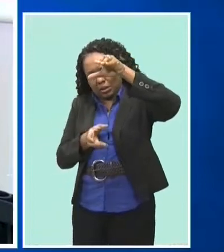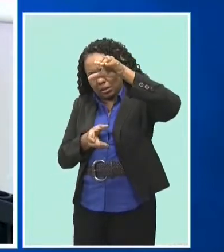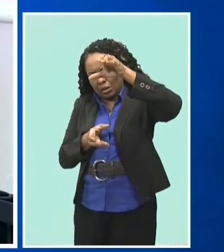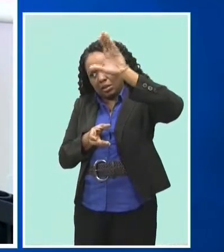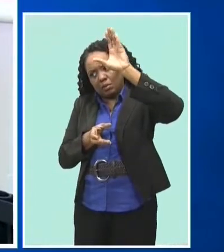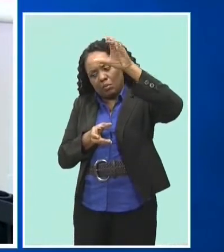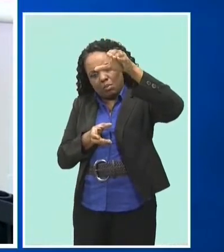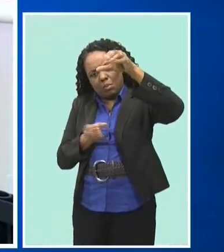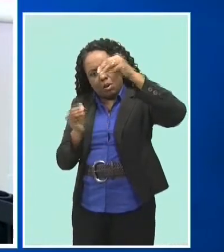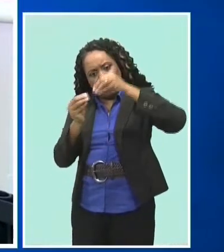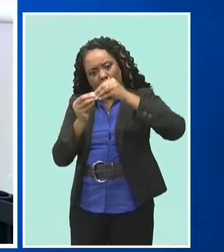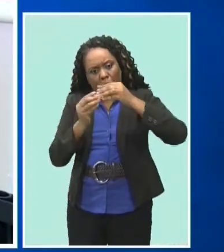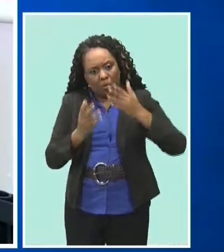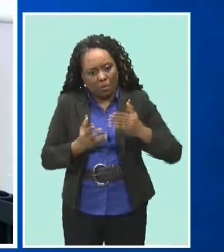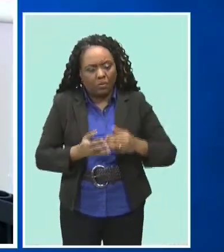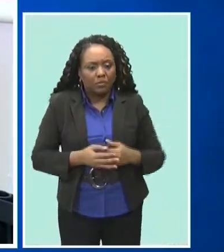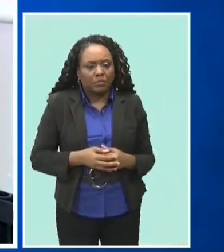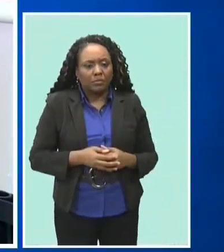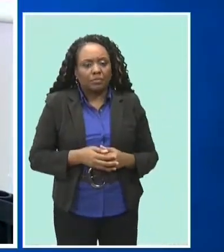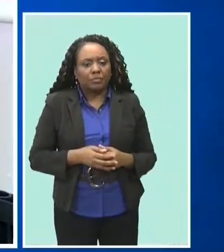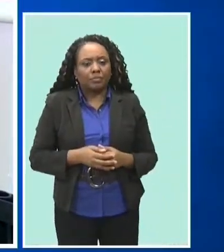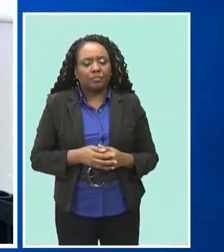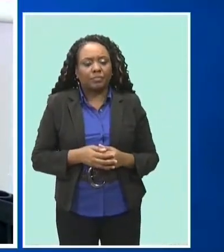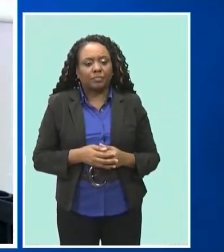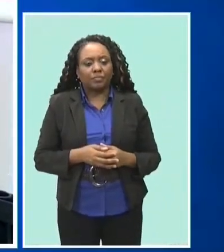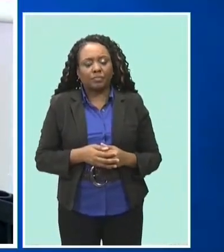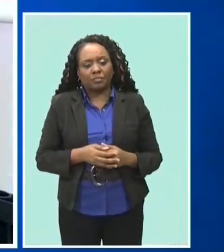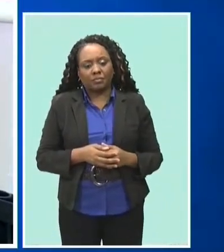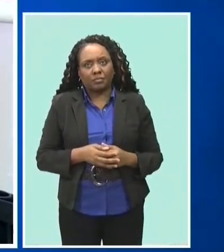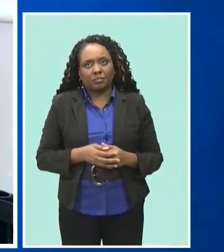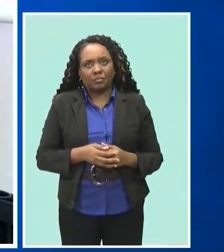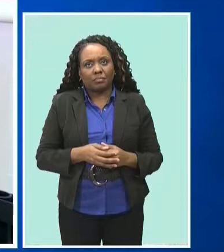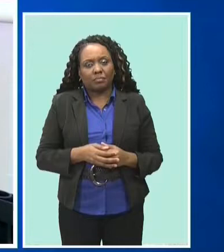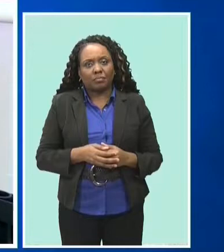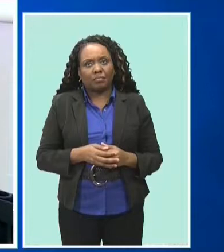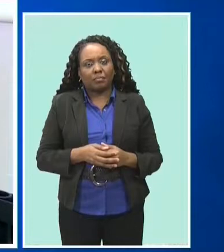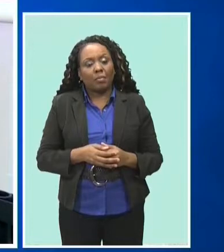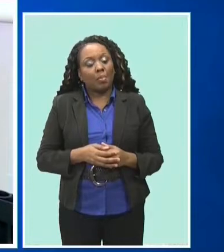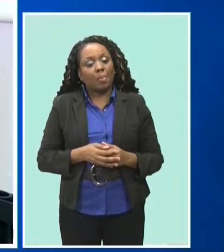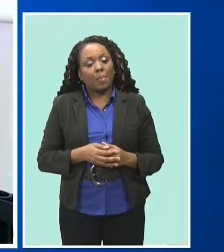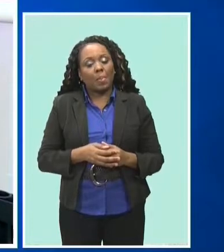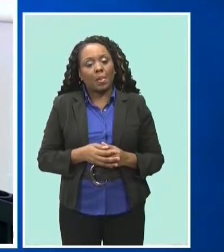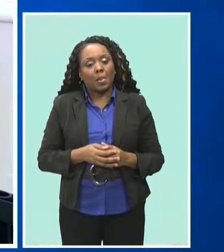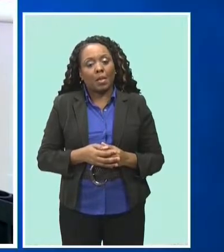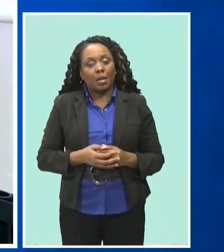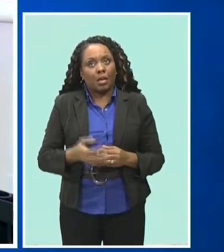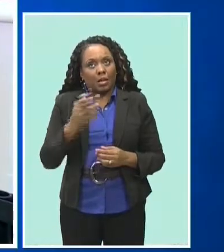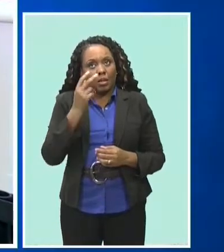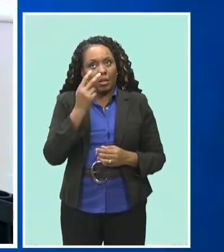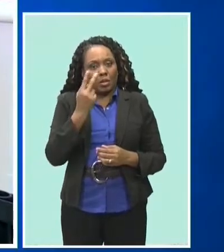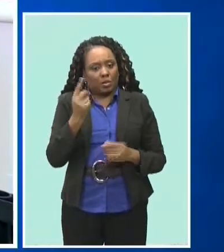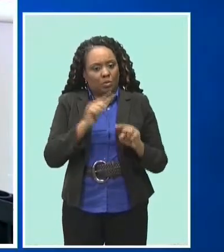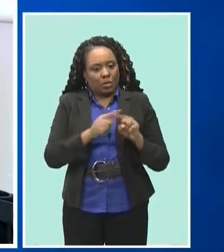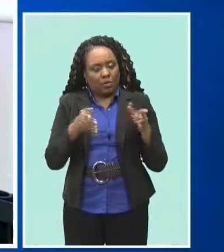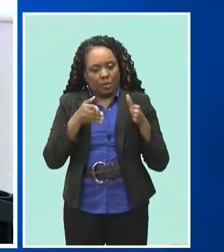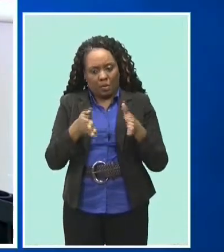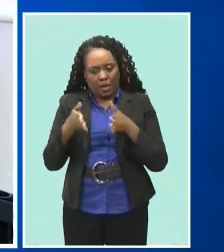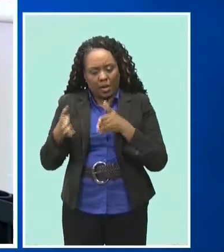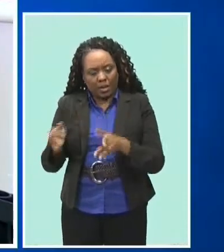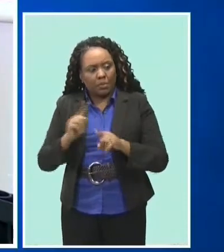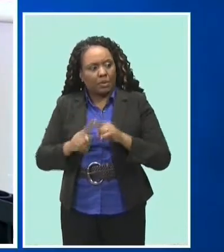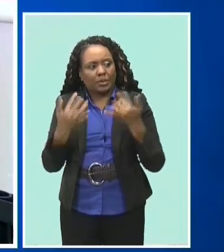at the top of the spine. So there are two different things, but both of them are